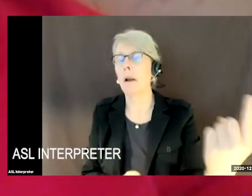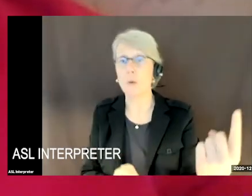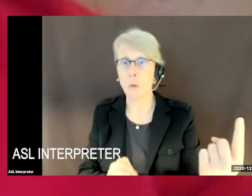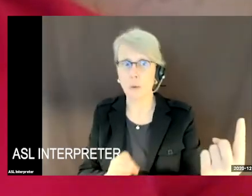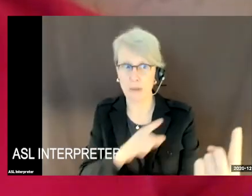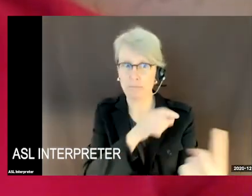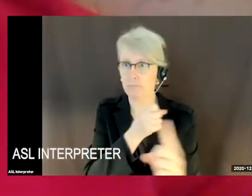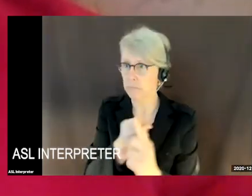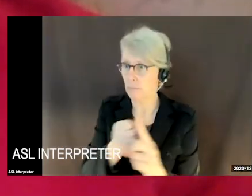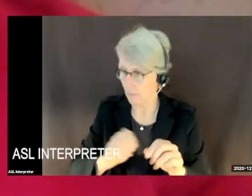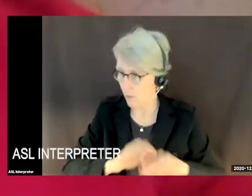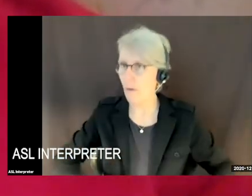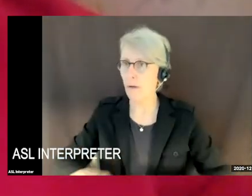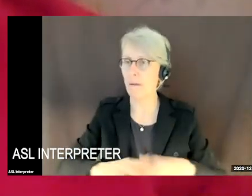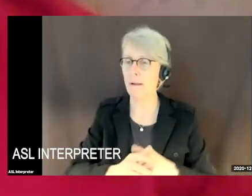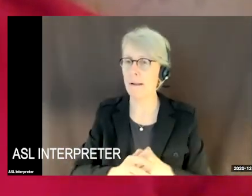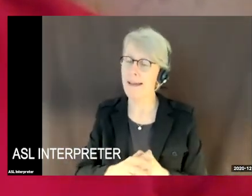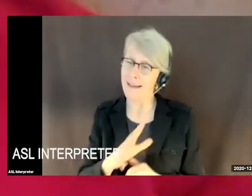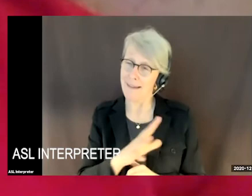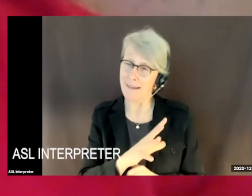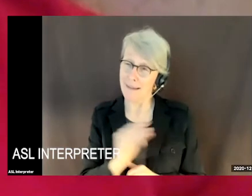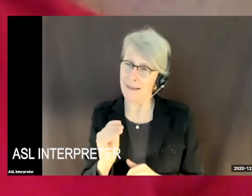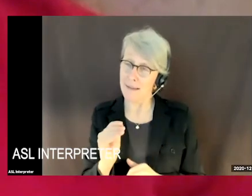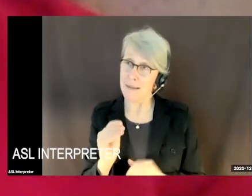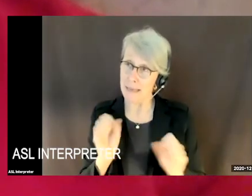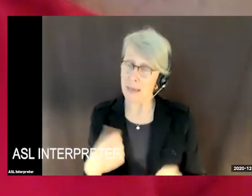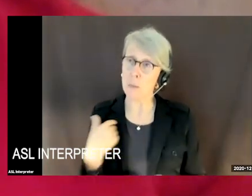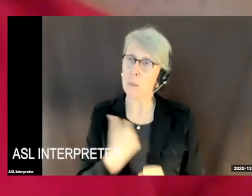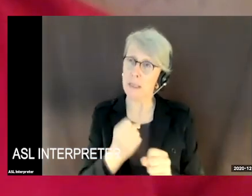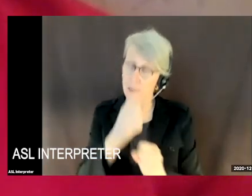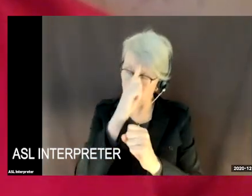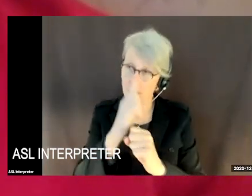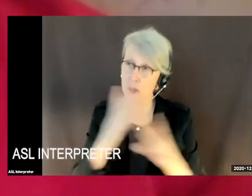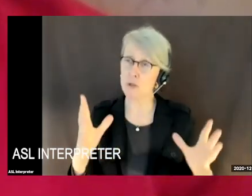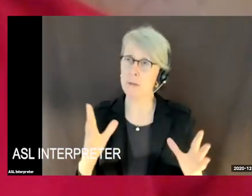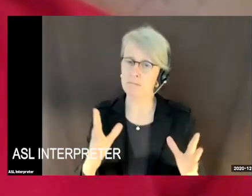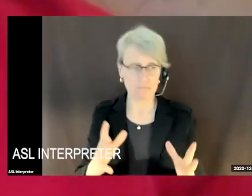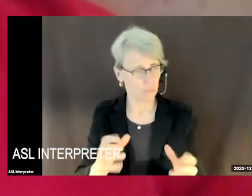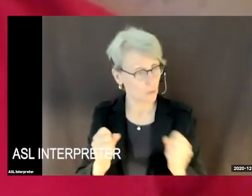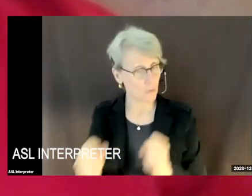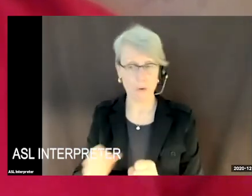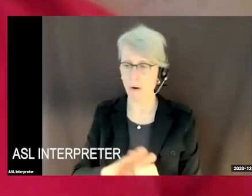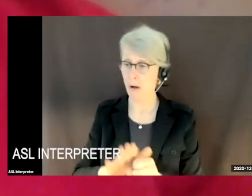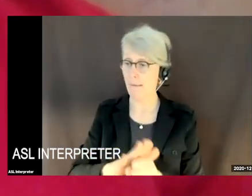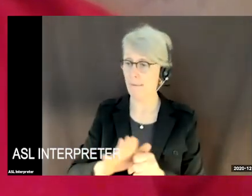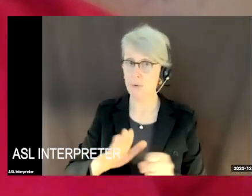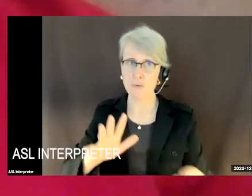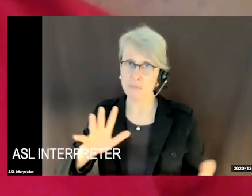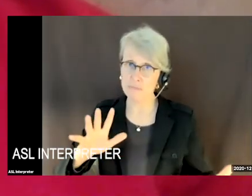with a shared, imagine a shared challenge that will be strong enough to motivate